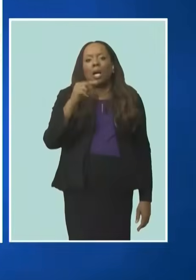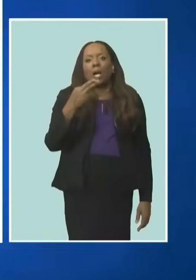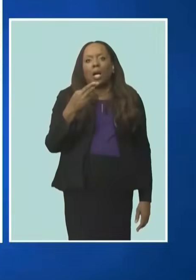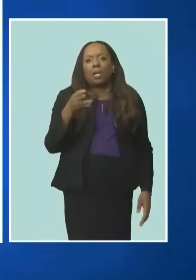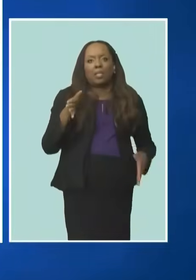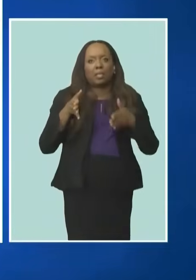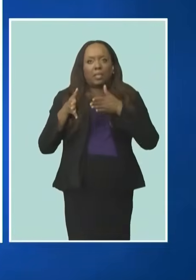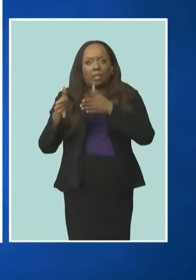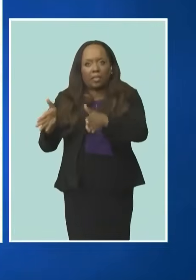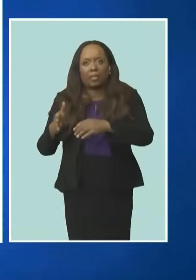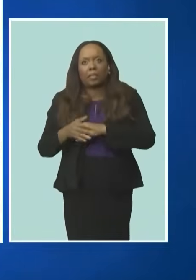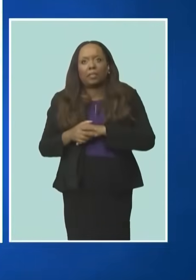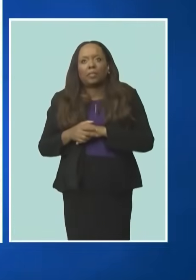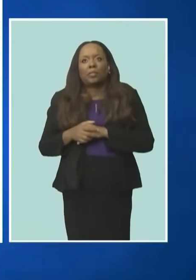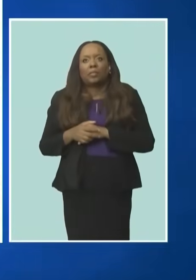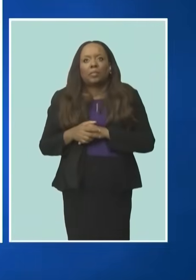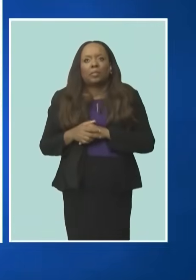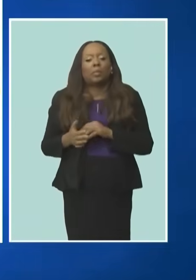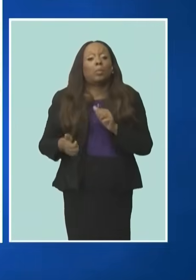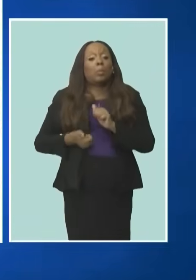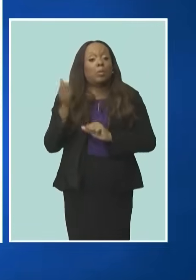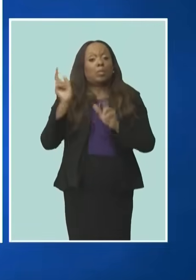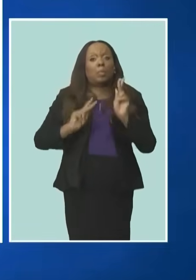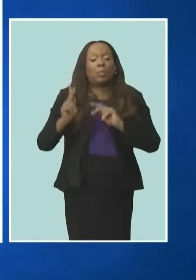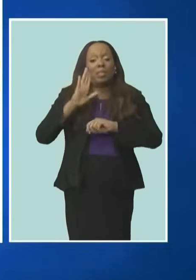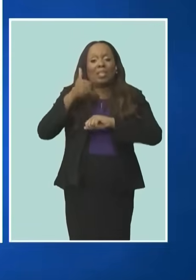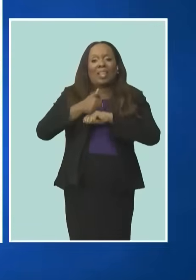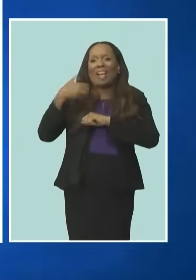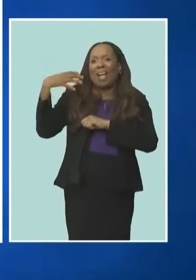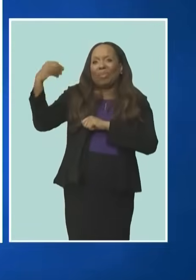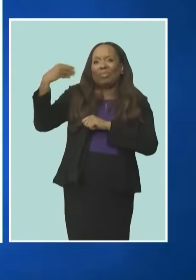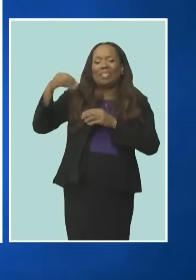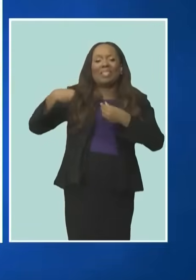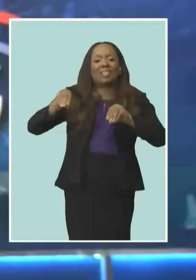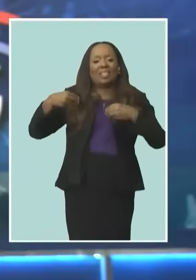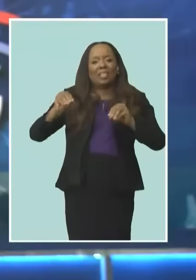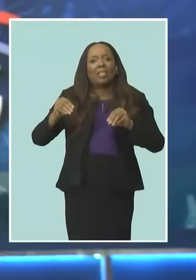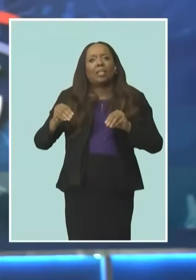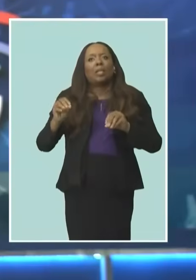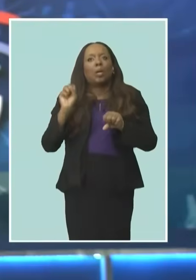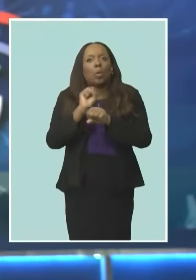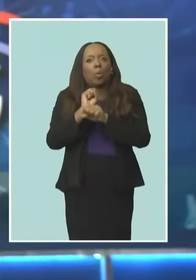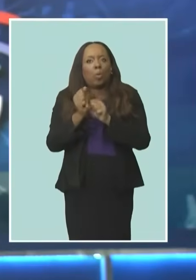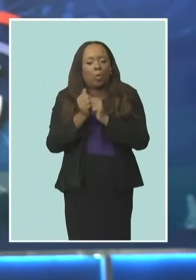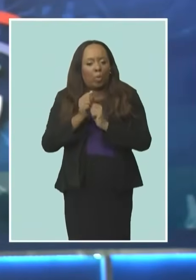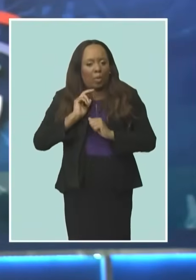strong cooperation from the majority of vendors and store operators.